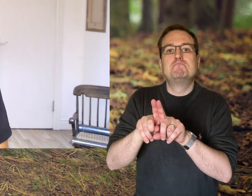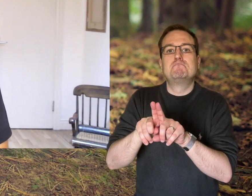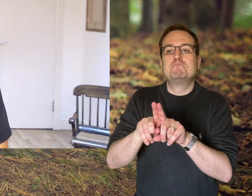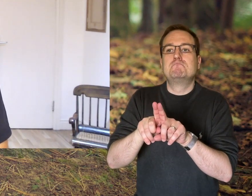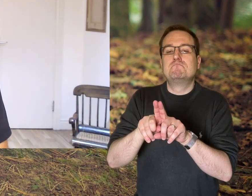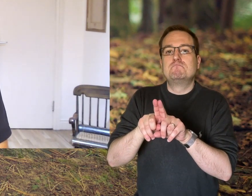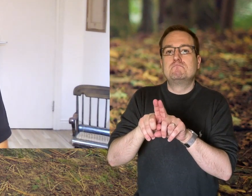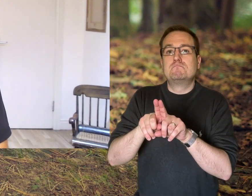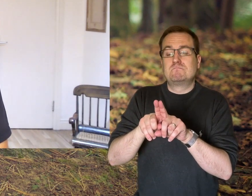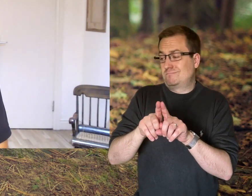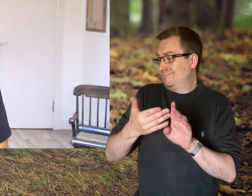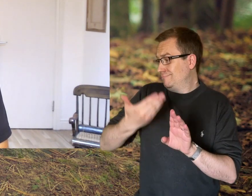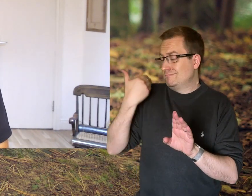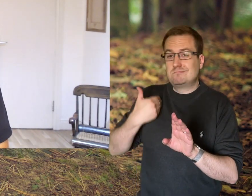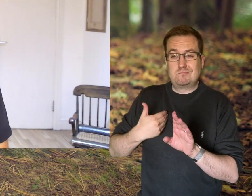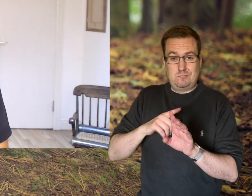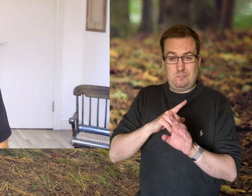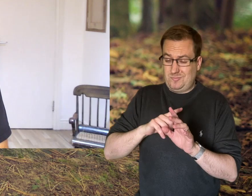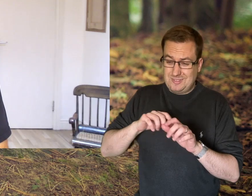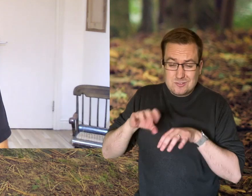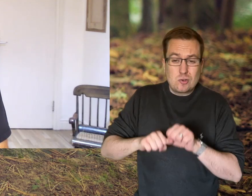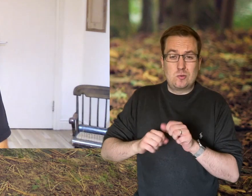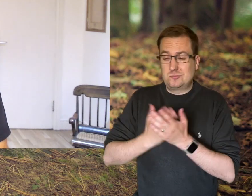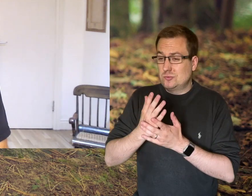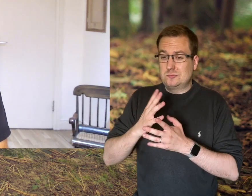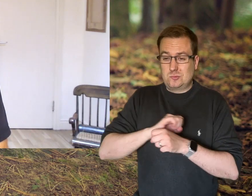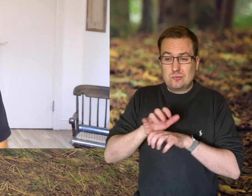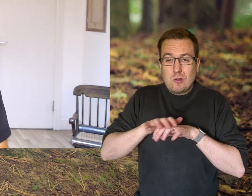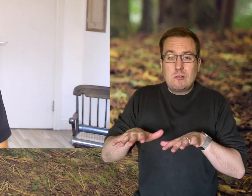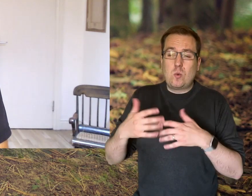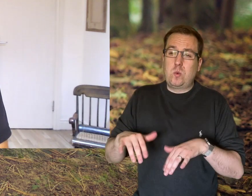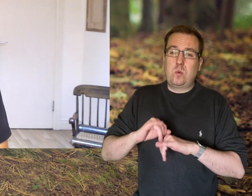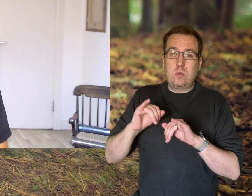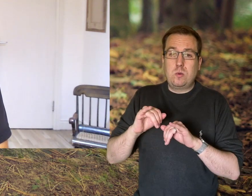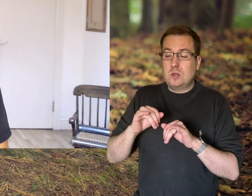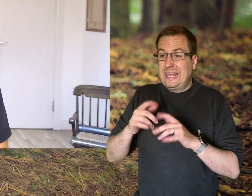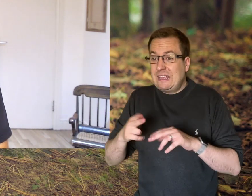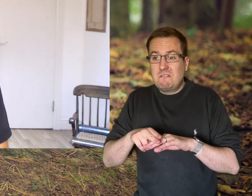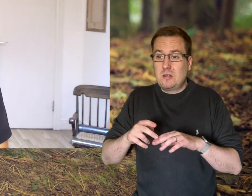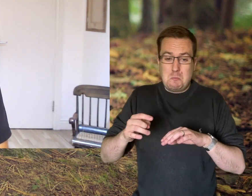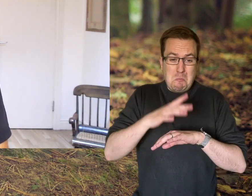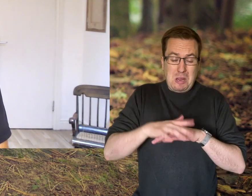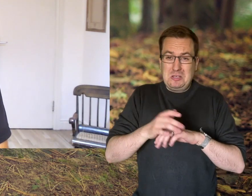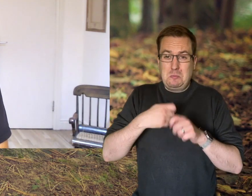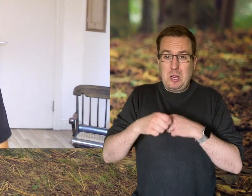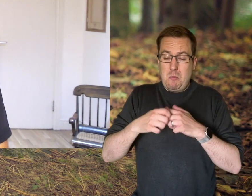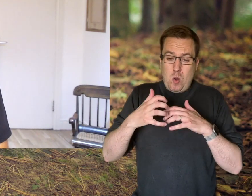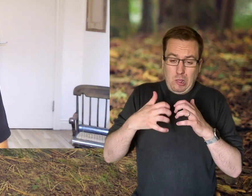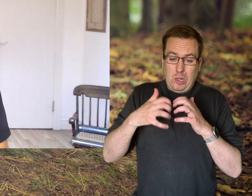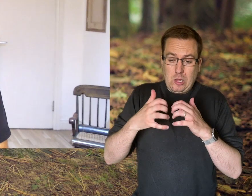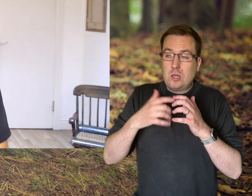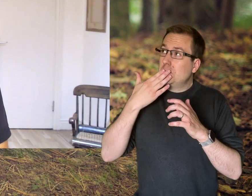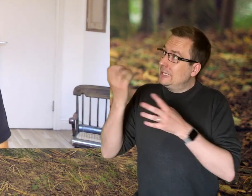past season has been so difficult, God, I pray that you would heal marriages. And where that's been difficult, you bring healing and